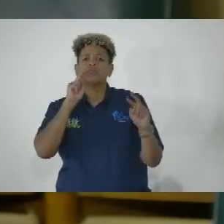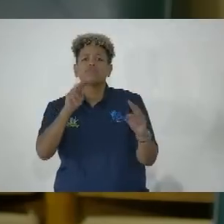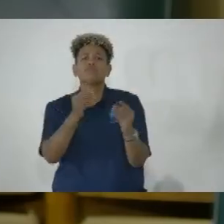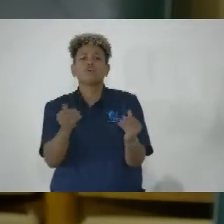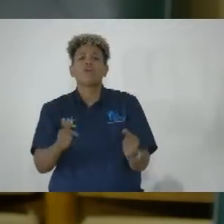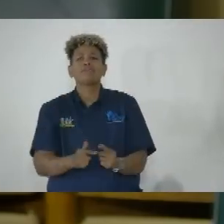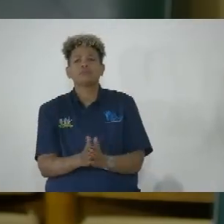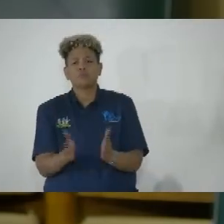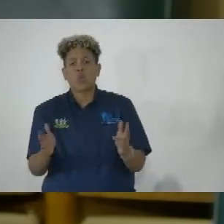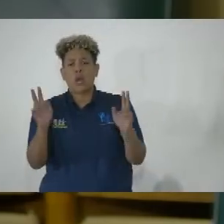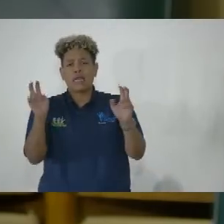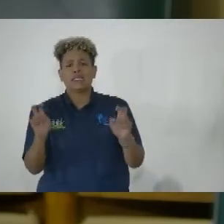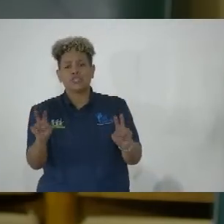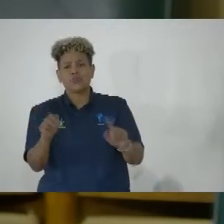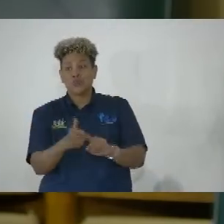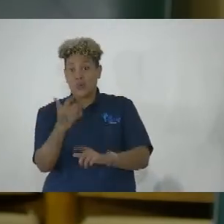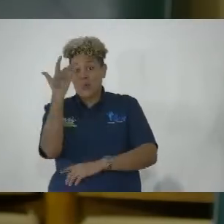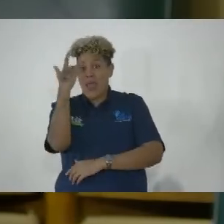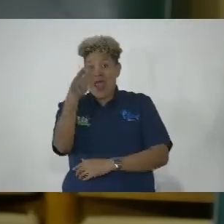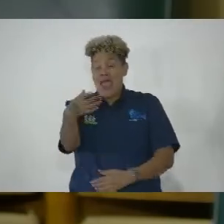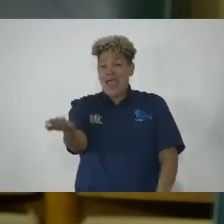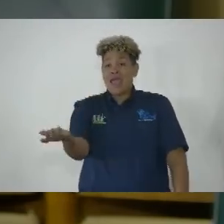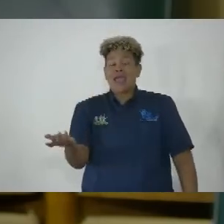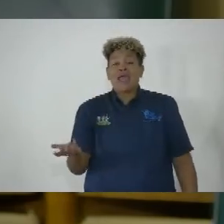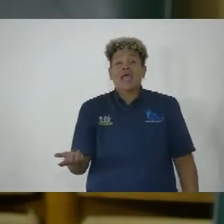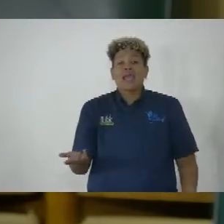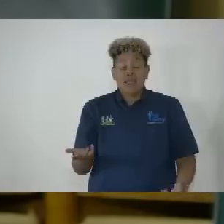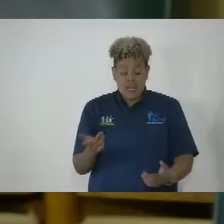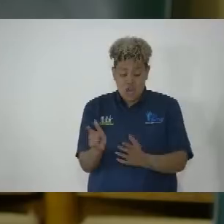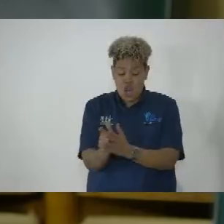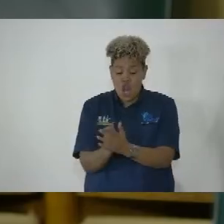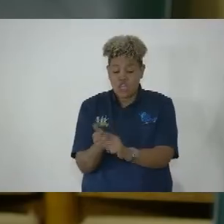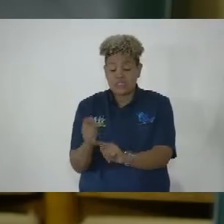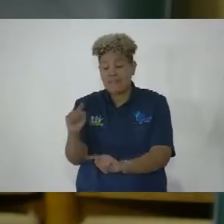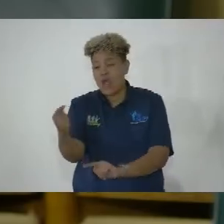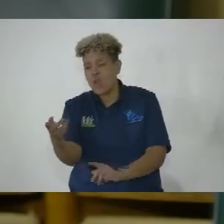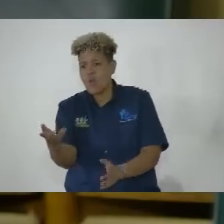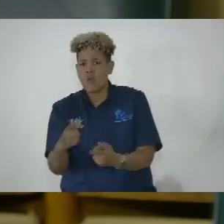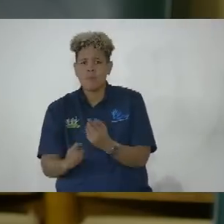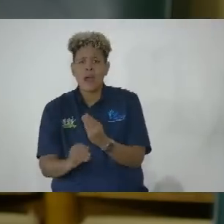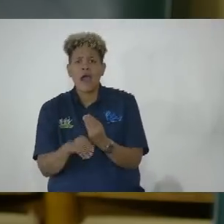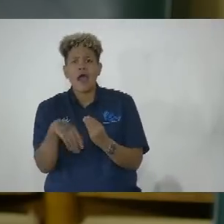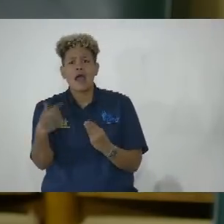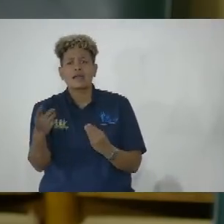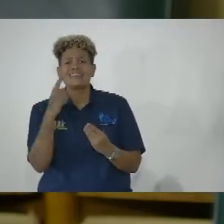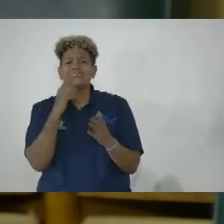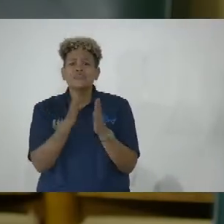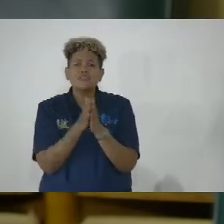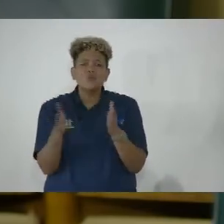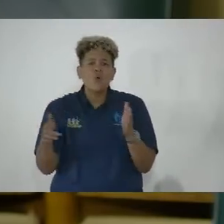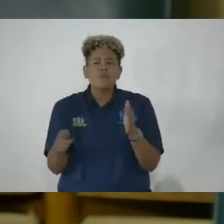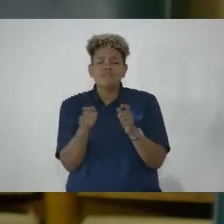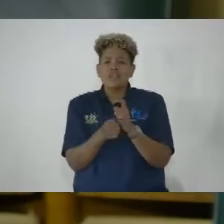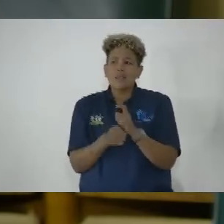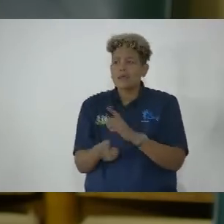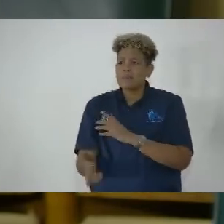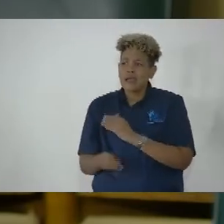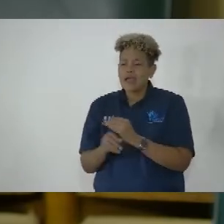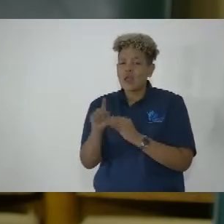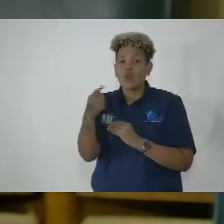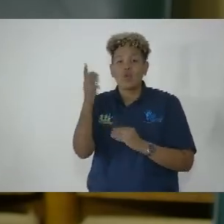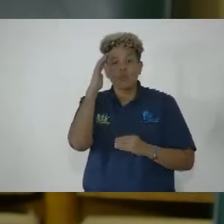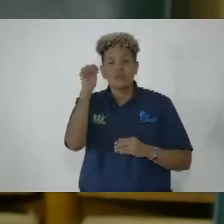broader issue. Because certainly the law alone and the scope of this amendment alone will